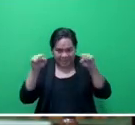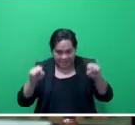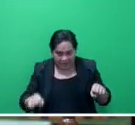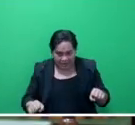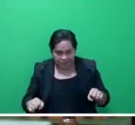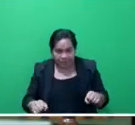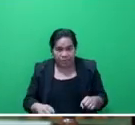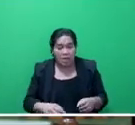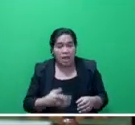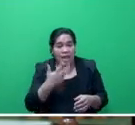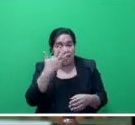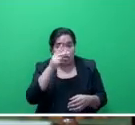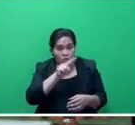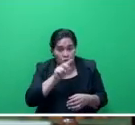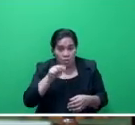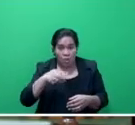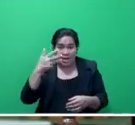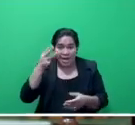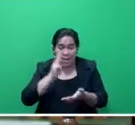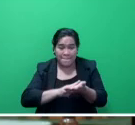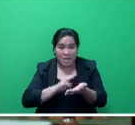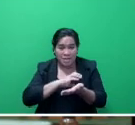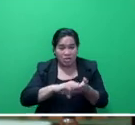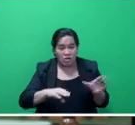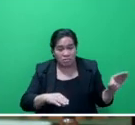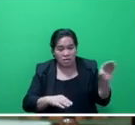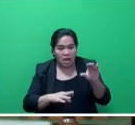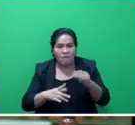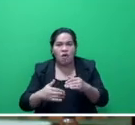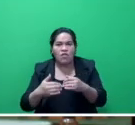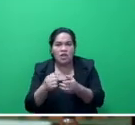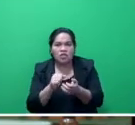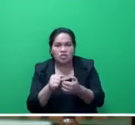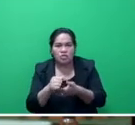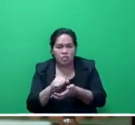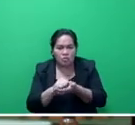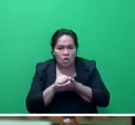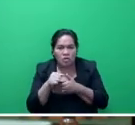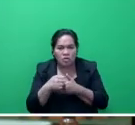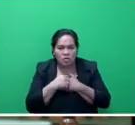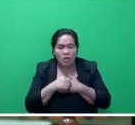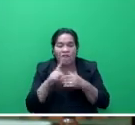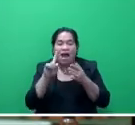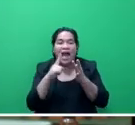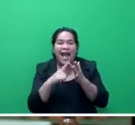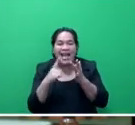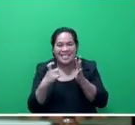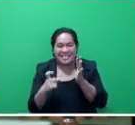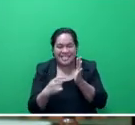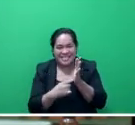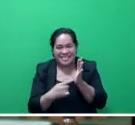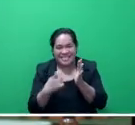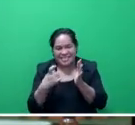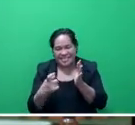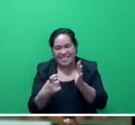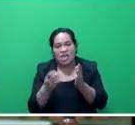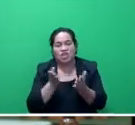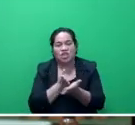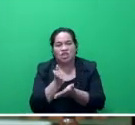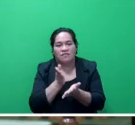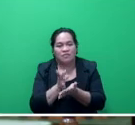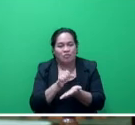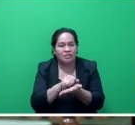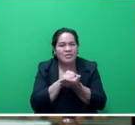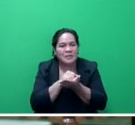$2.9 million is provided to strengthen the storage and server capacity of government ITC services. Mr. Speaker, sir,